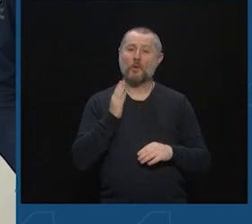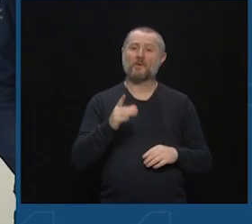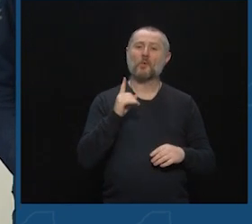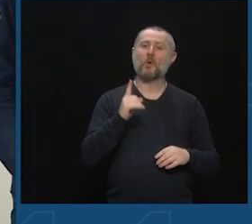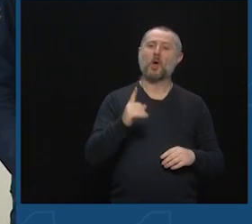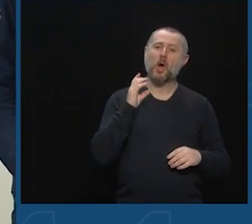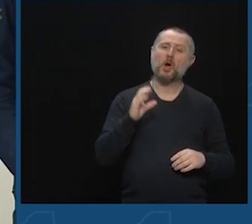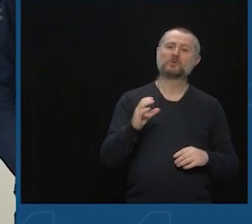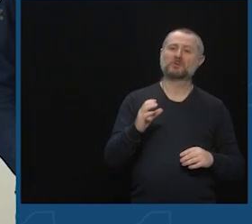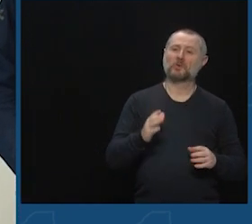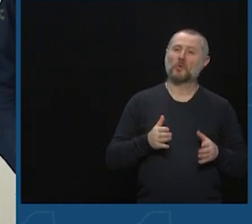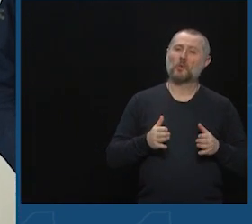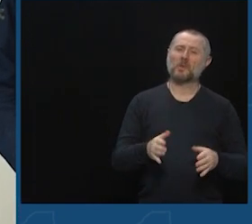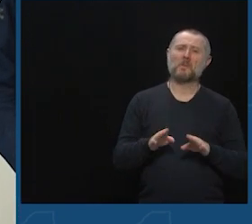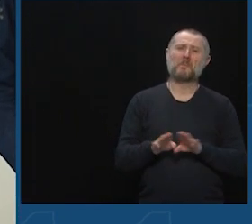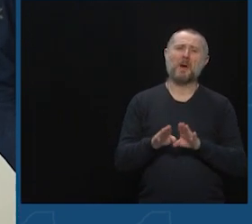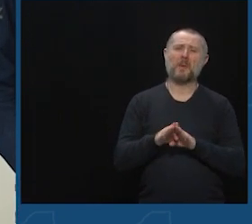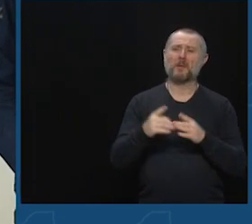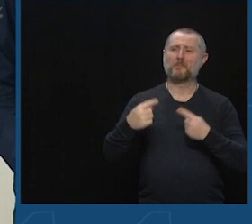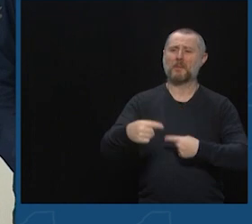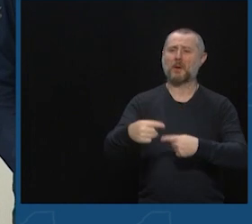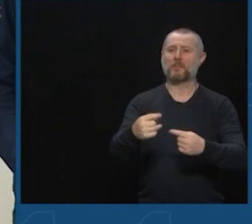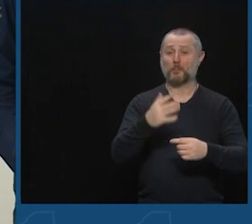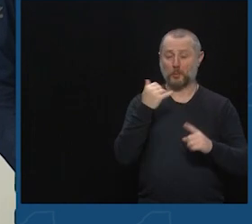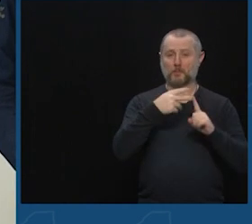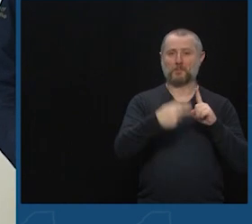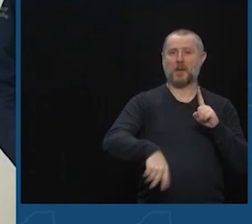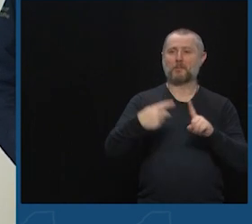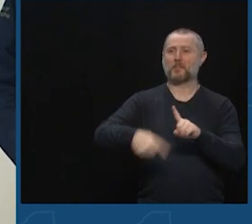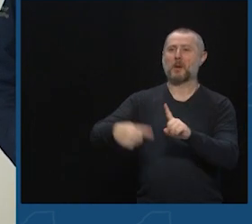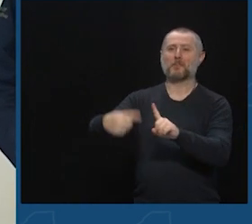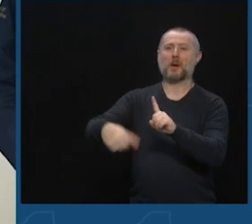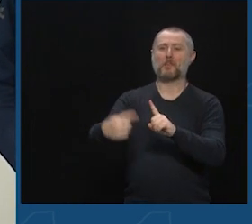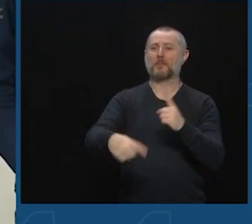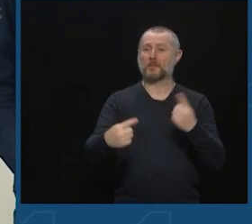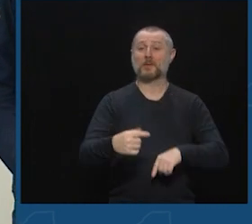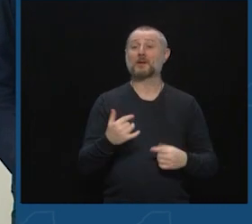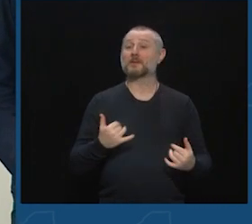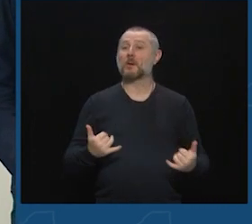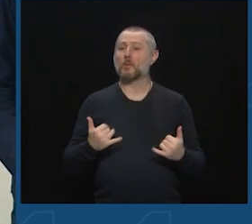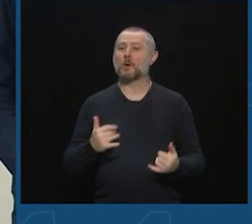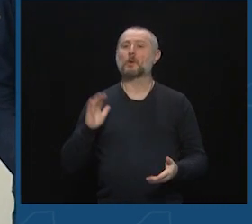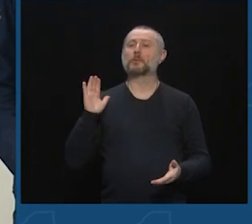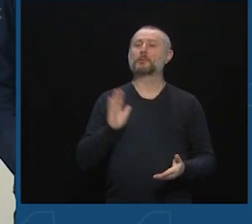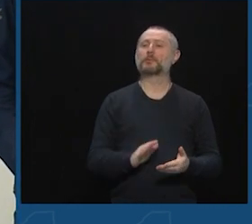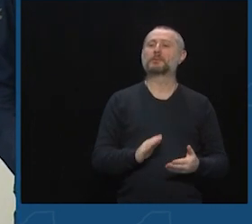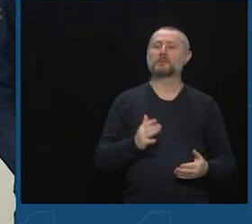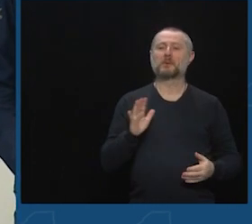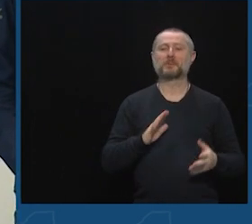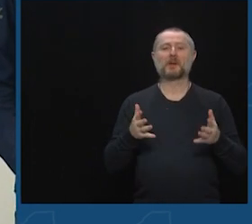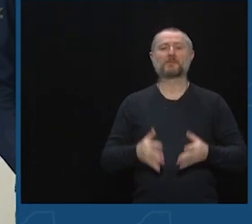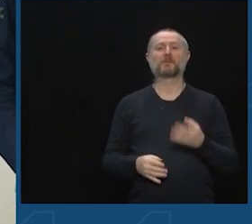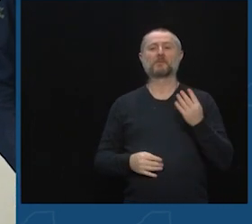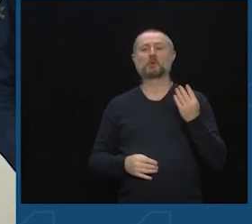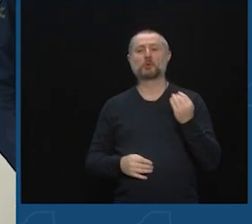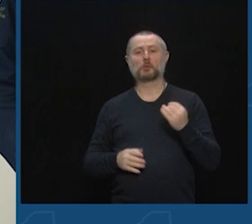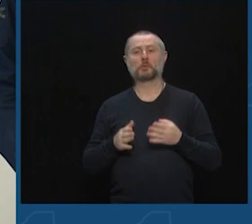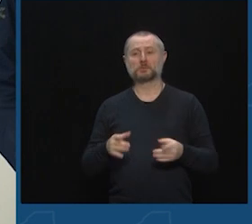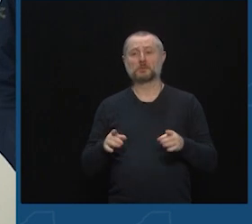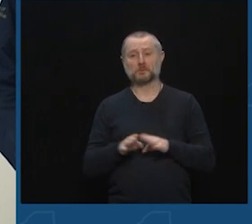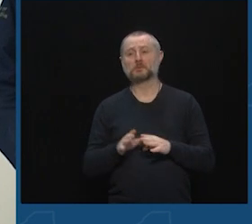down initially, and now we're down to about 14 or so roads. But I had a chance to speak to some of the, I guess they're called